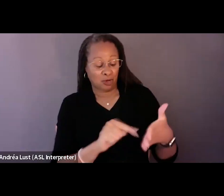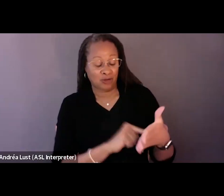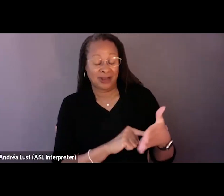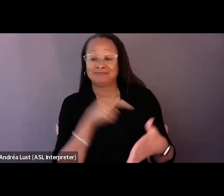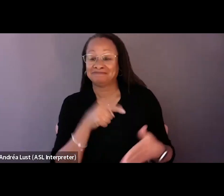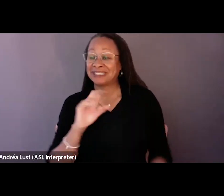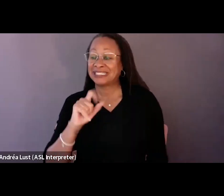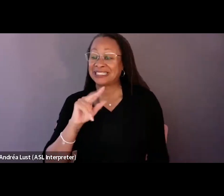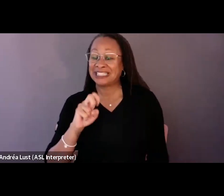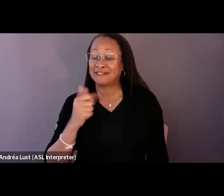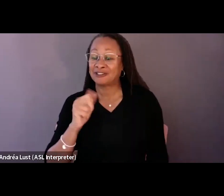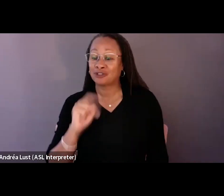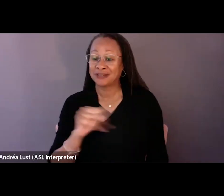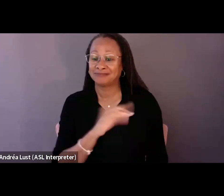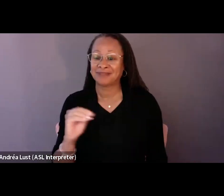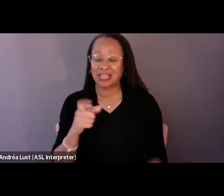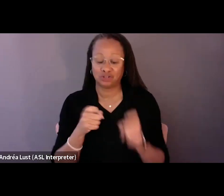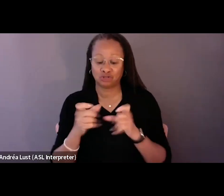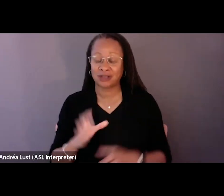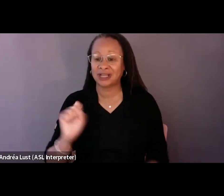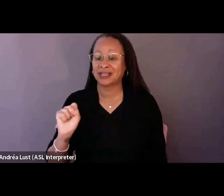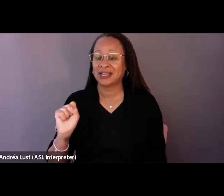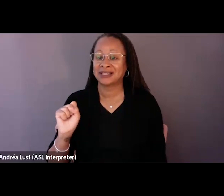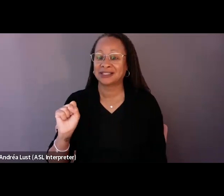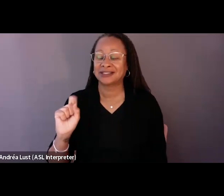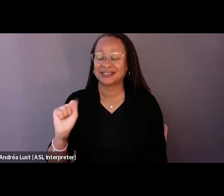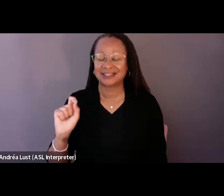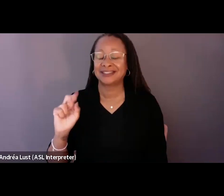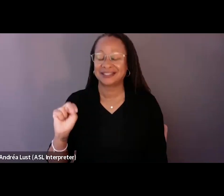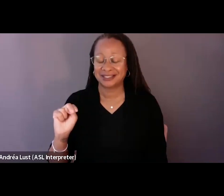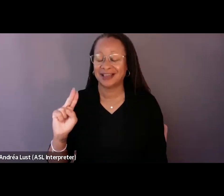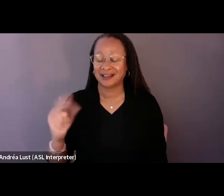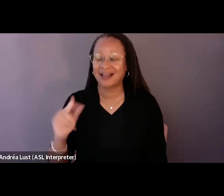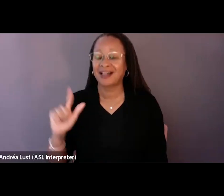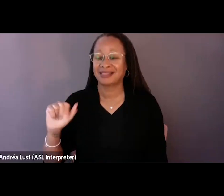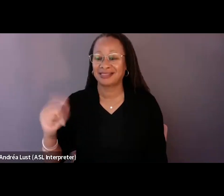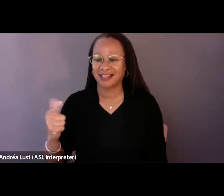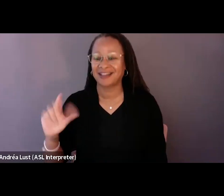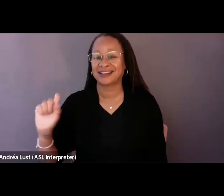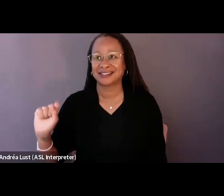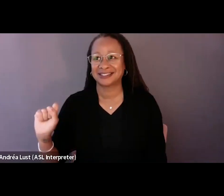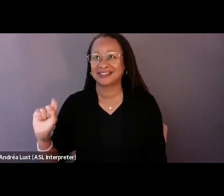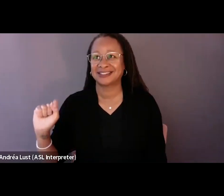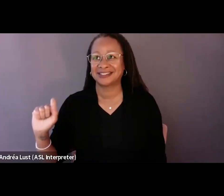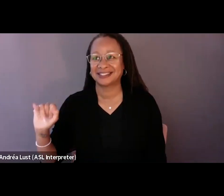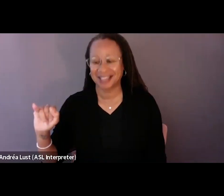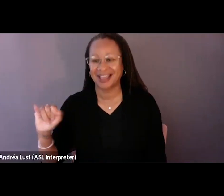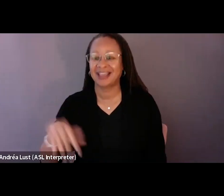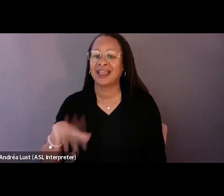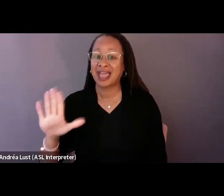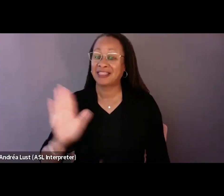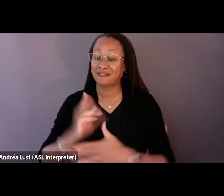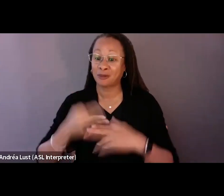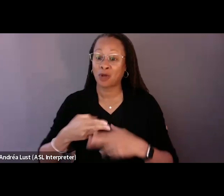Green and director Sung Lung Tsai, whose film And Miles to Go